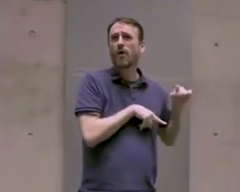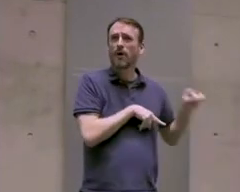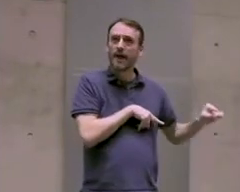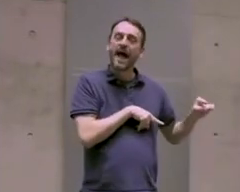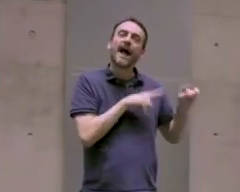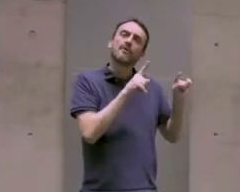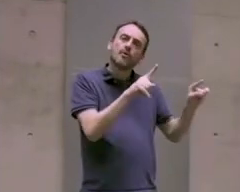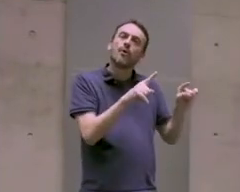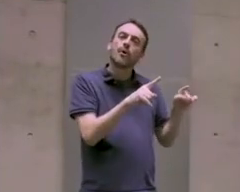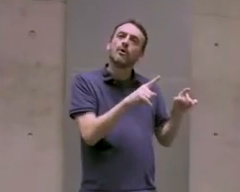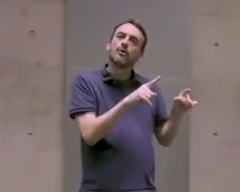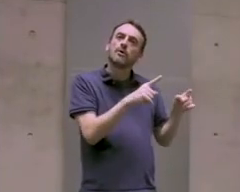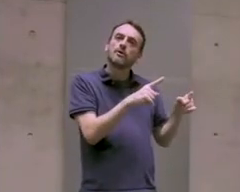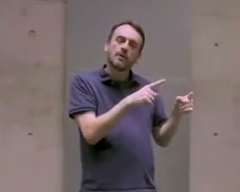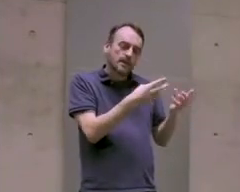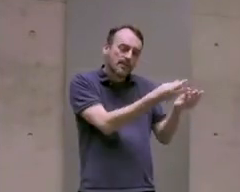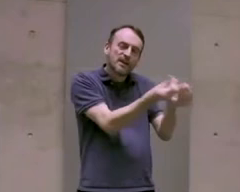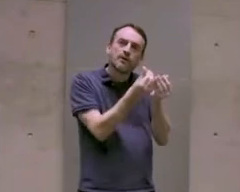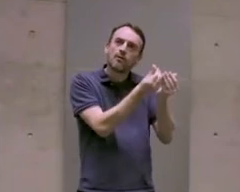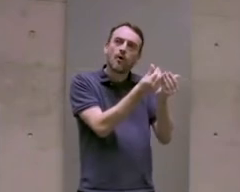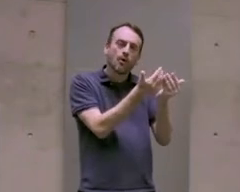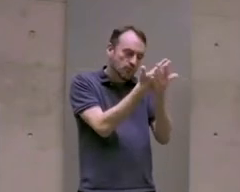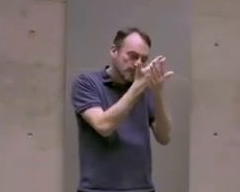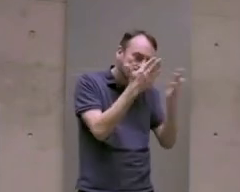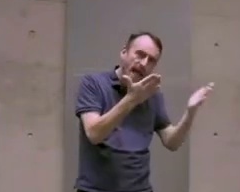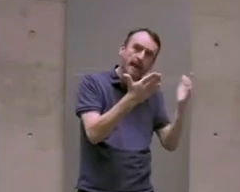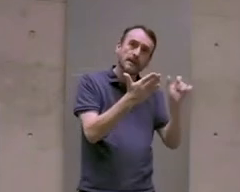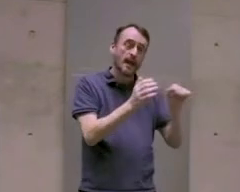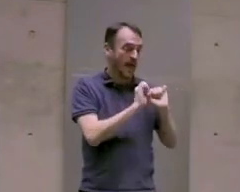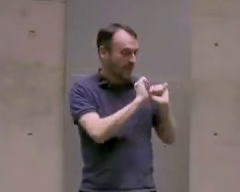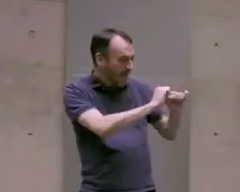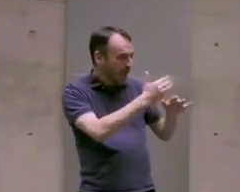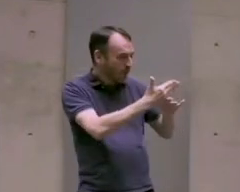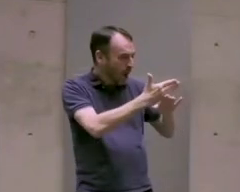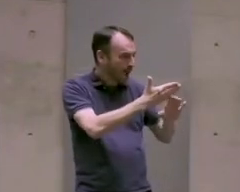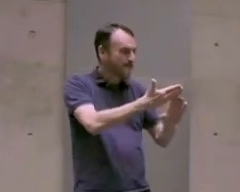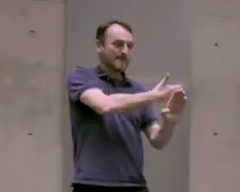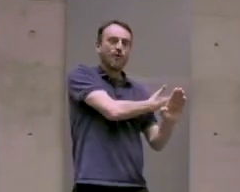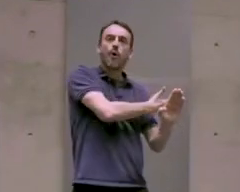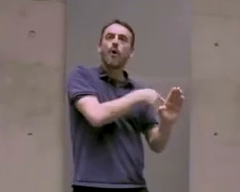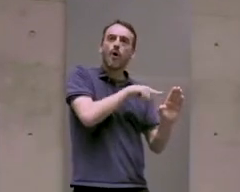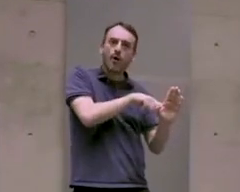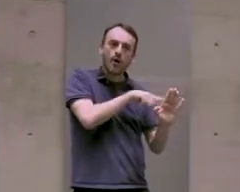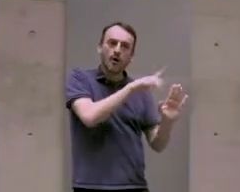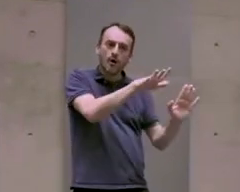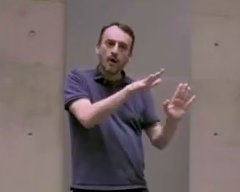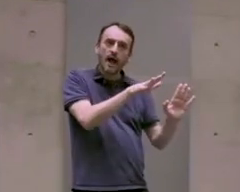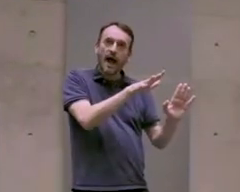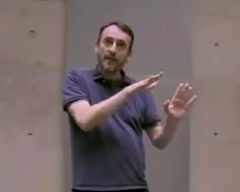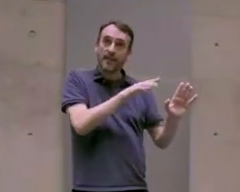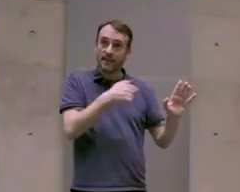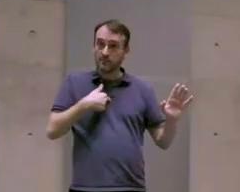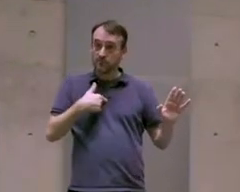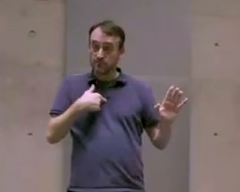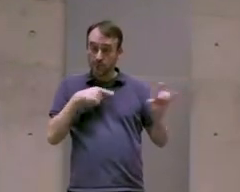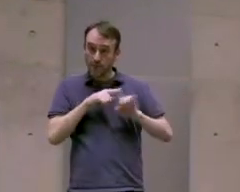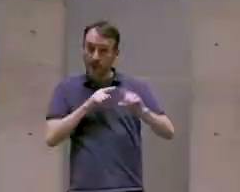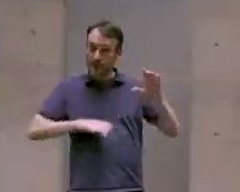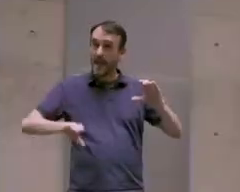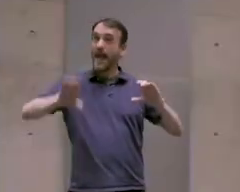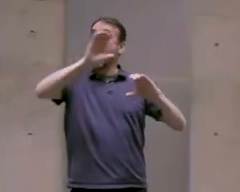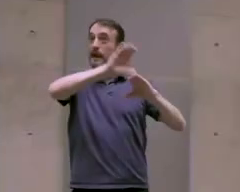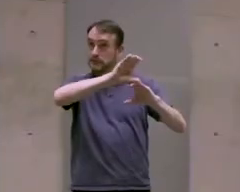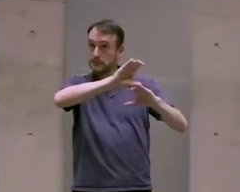the respect for the work that's been done before and try and then, you know, do a little bit more on top of that, I think you're in the right kind